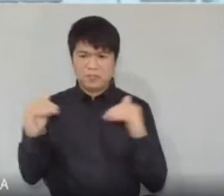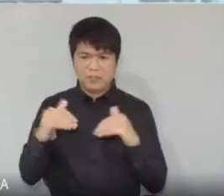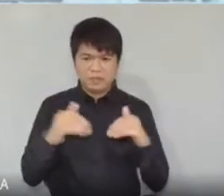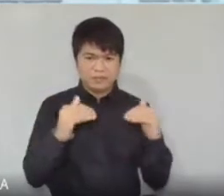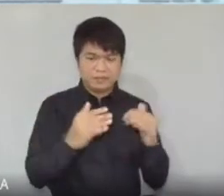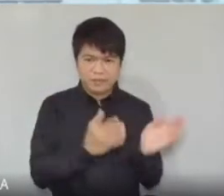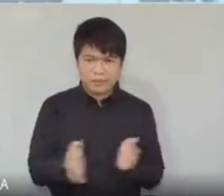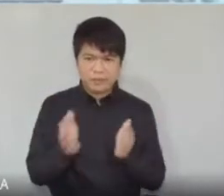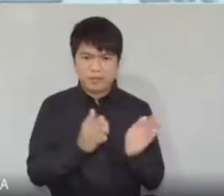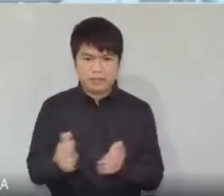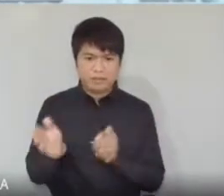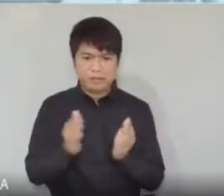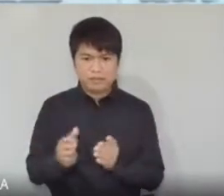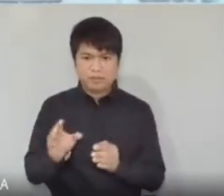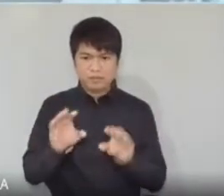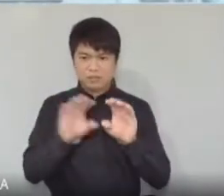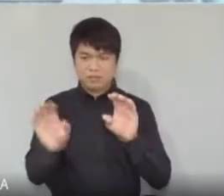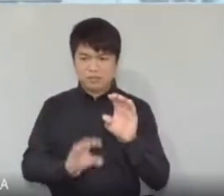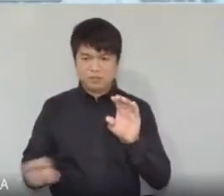2020, when the President Duterte had